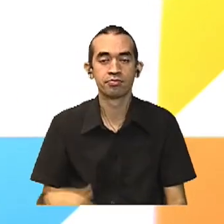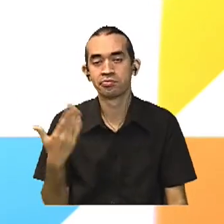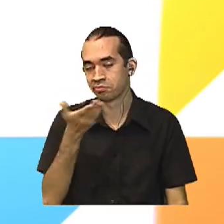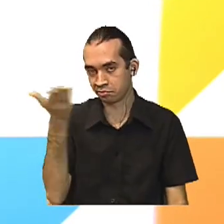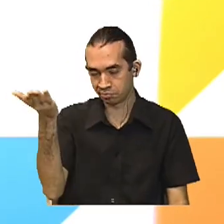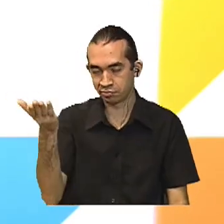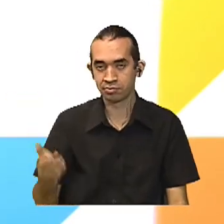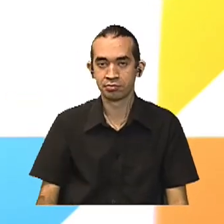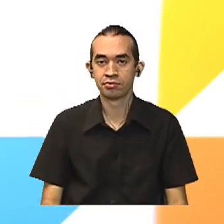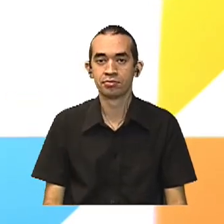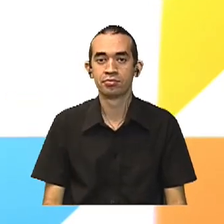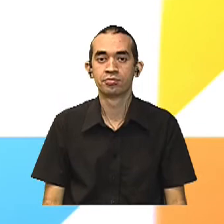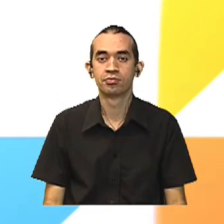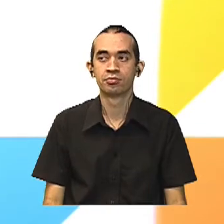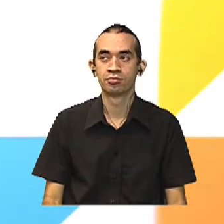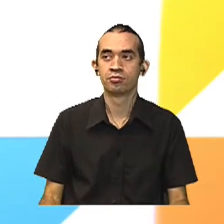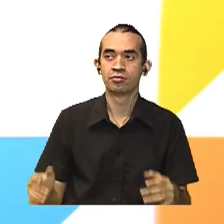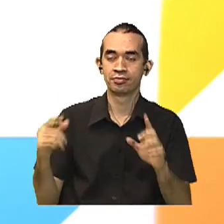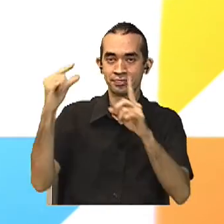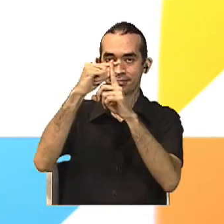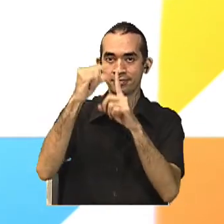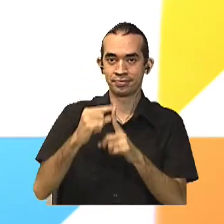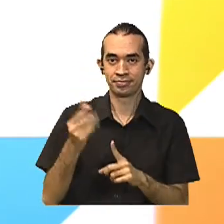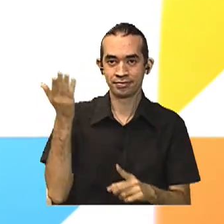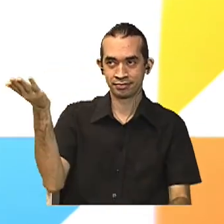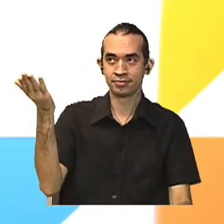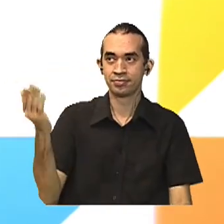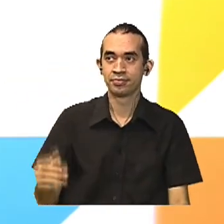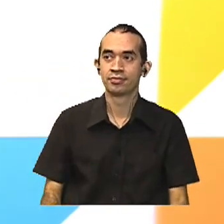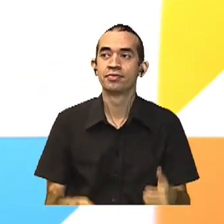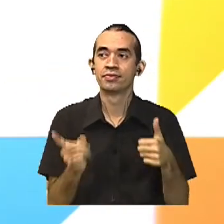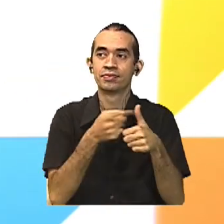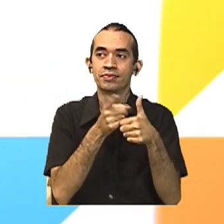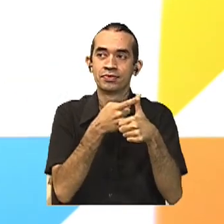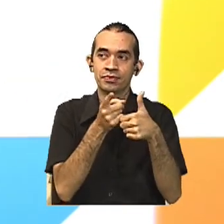ready? Here you have the words. First,